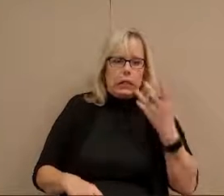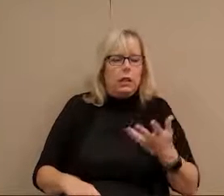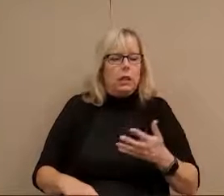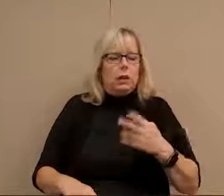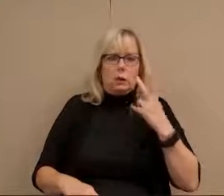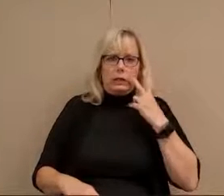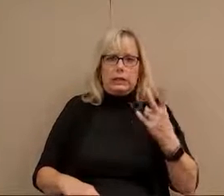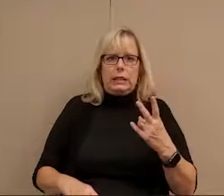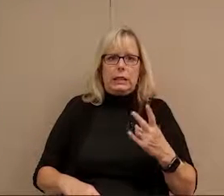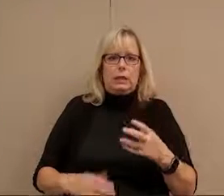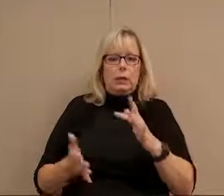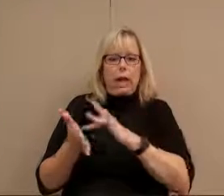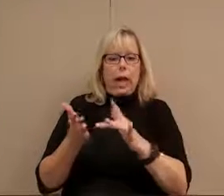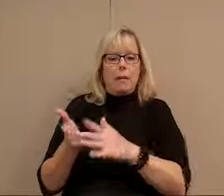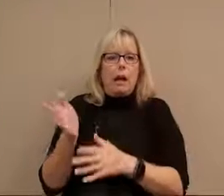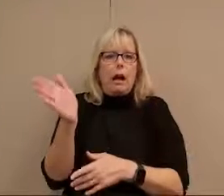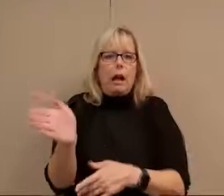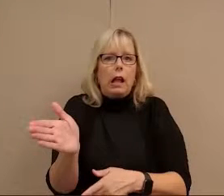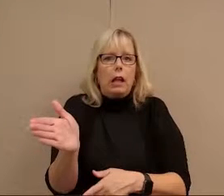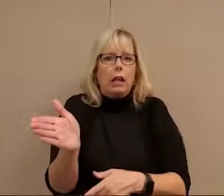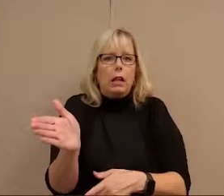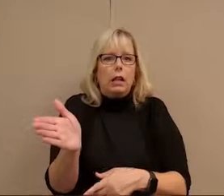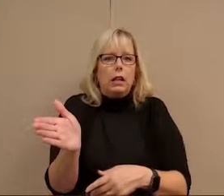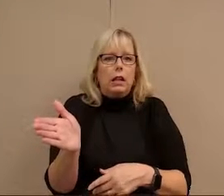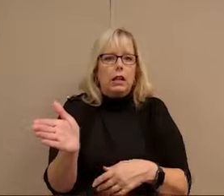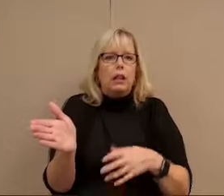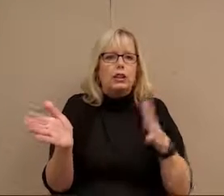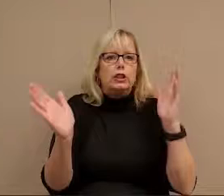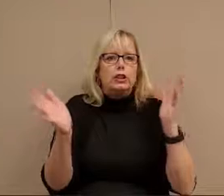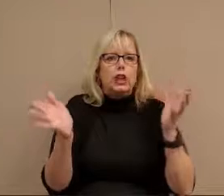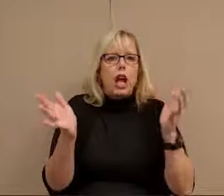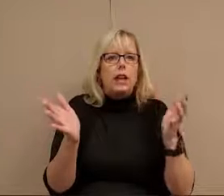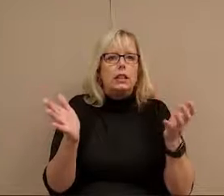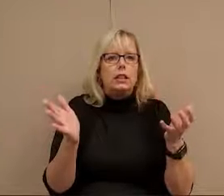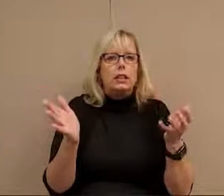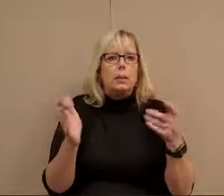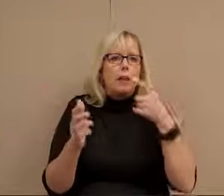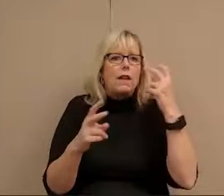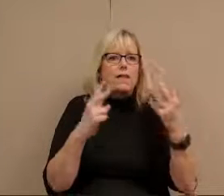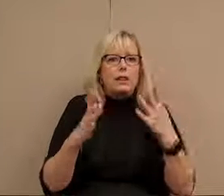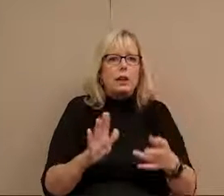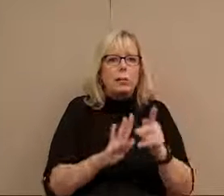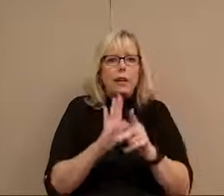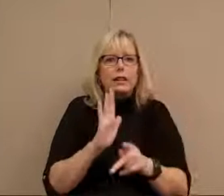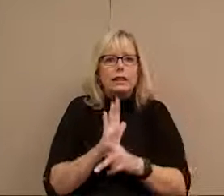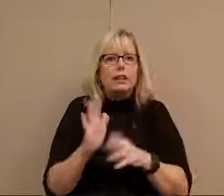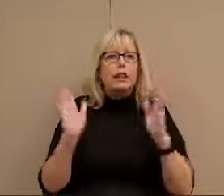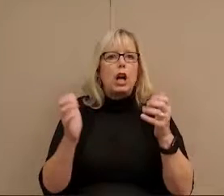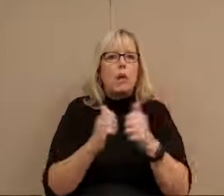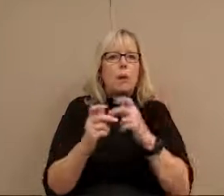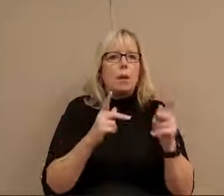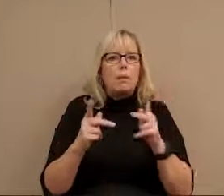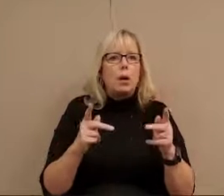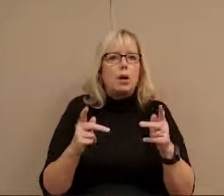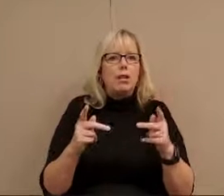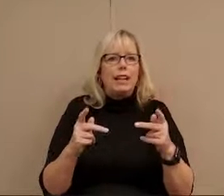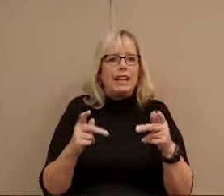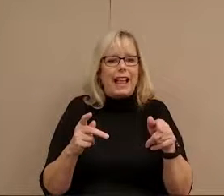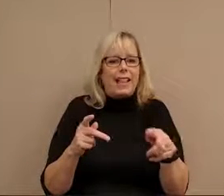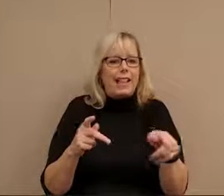are sitting there with an iPad. And because of the visitor policy and the precautions and talking to people